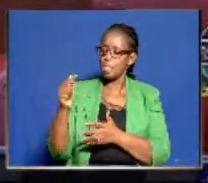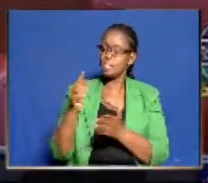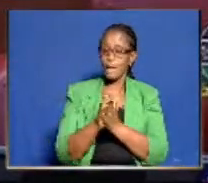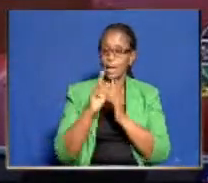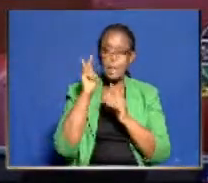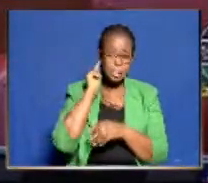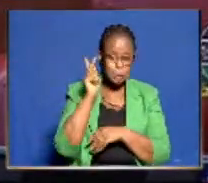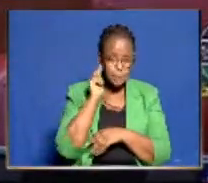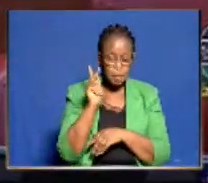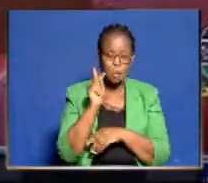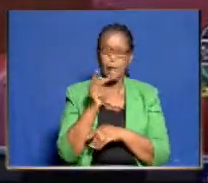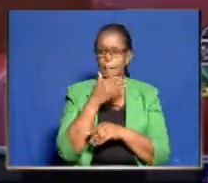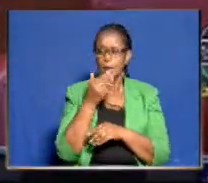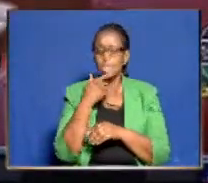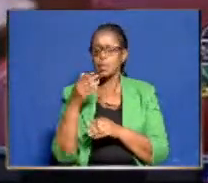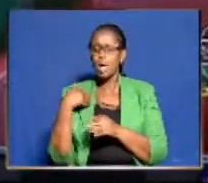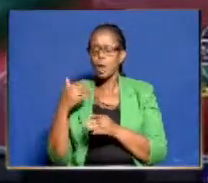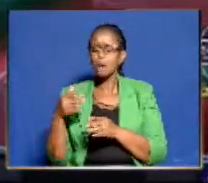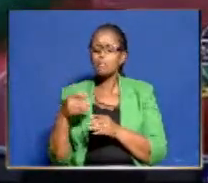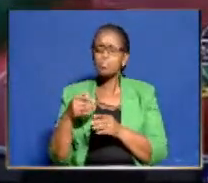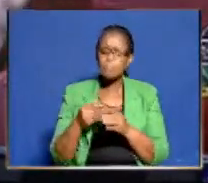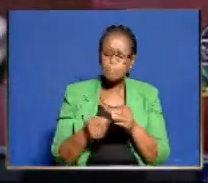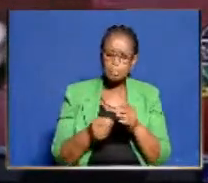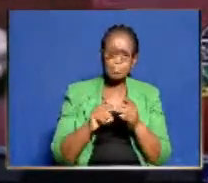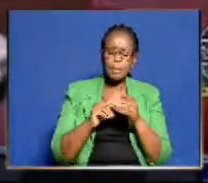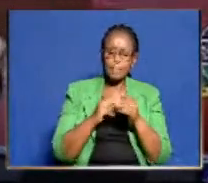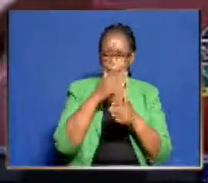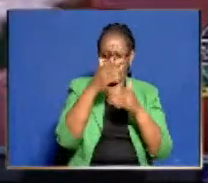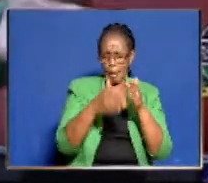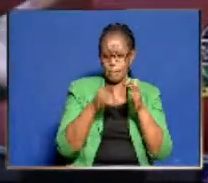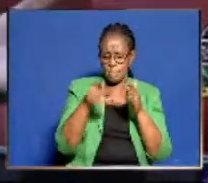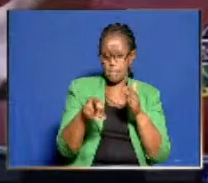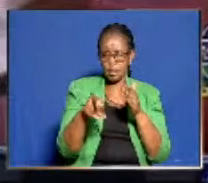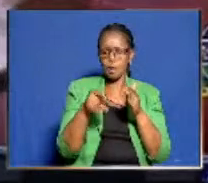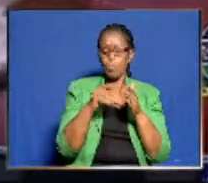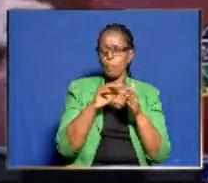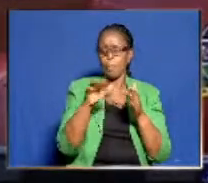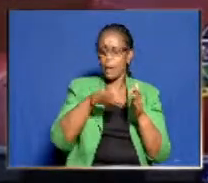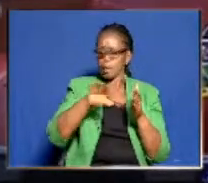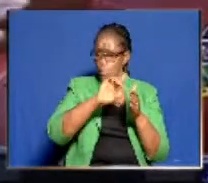just let it fall in where roads accessibility is